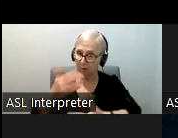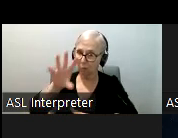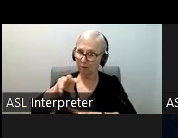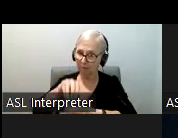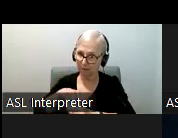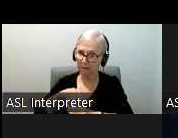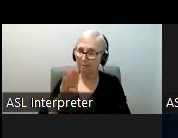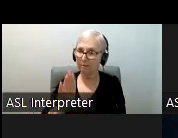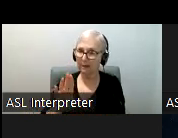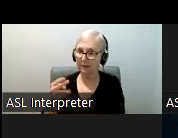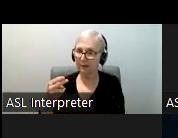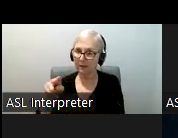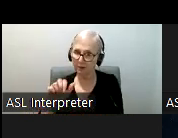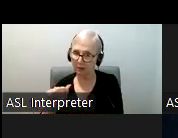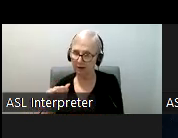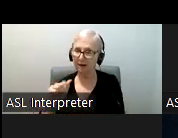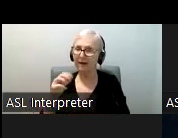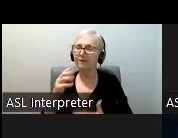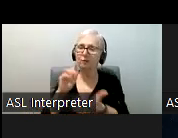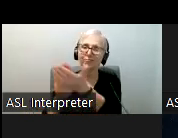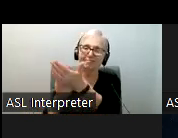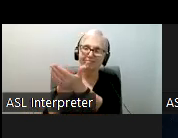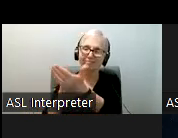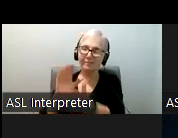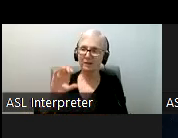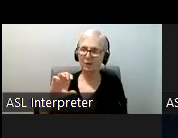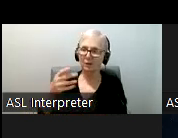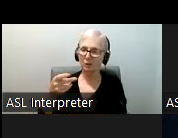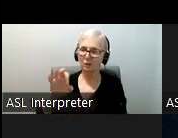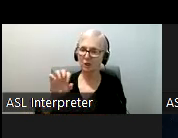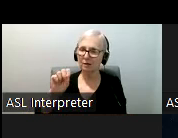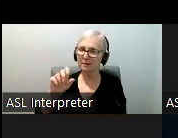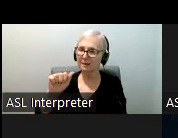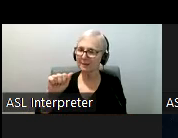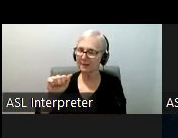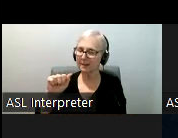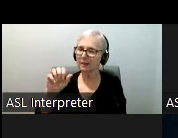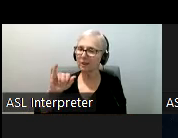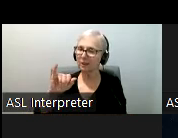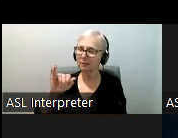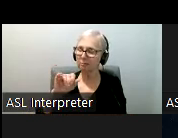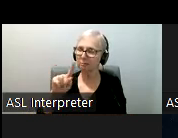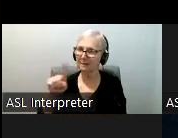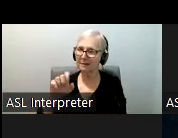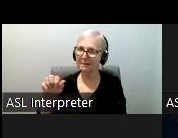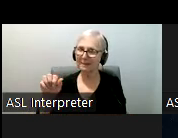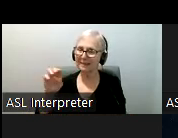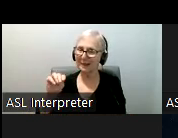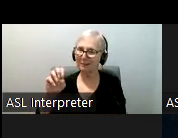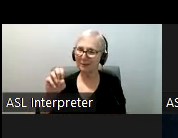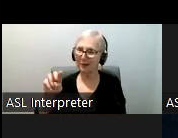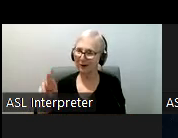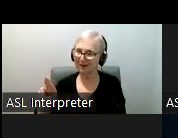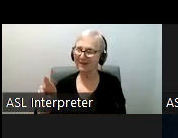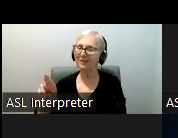and I have to give a shout out to Chelsea Zemer. She's been our ombudsman liaison dating back to even before